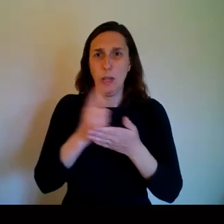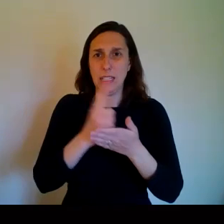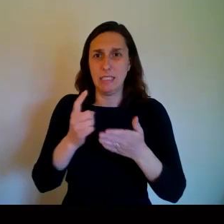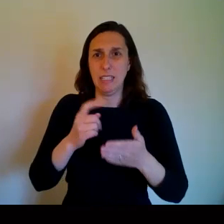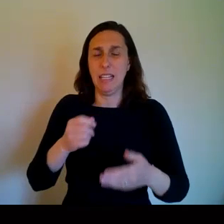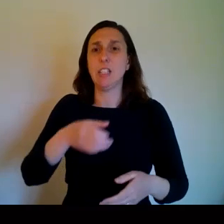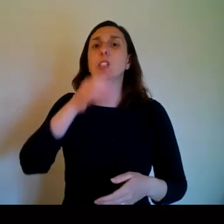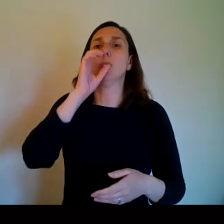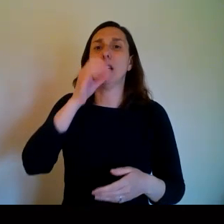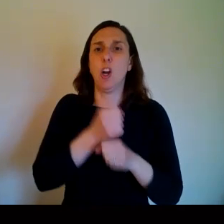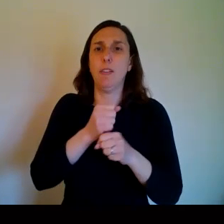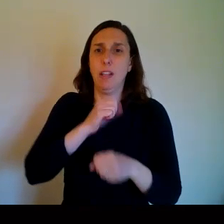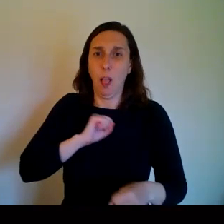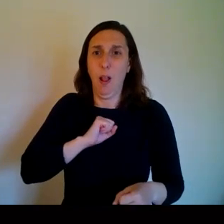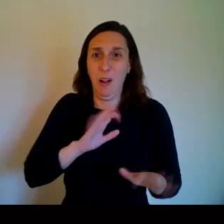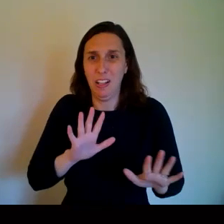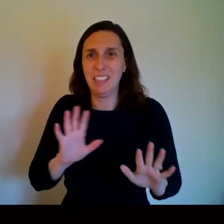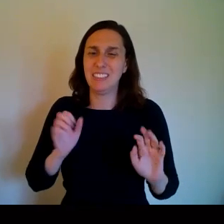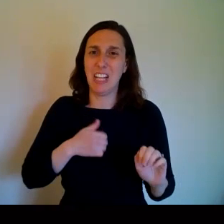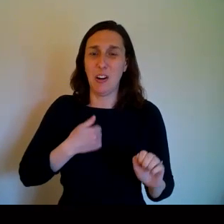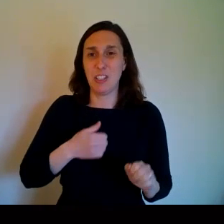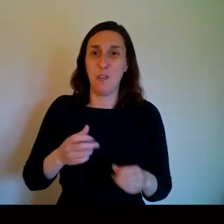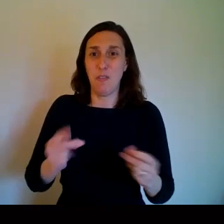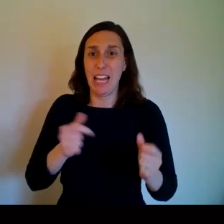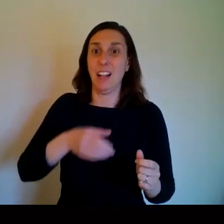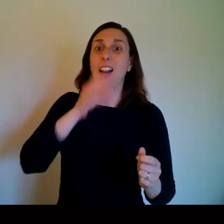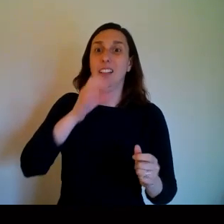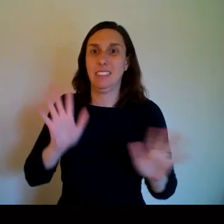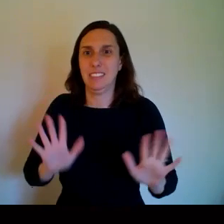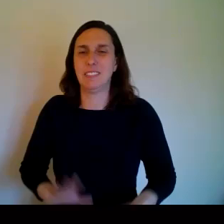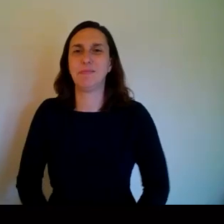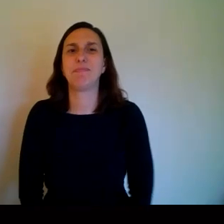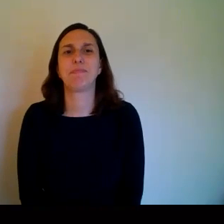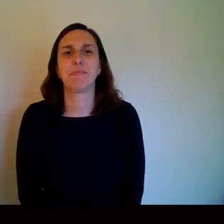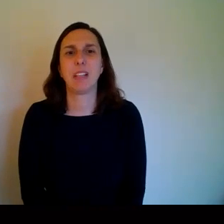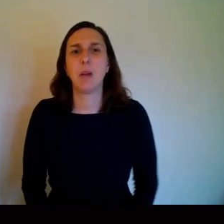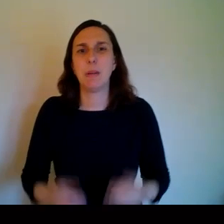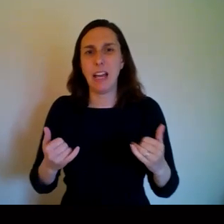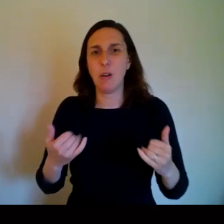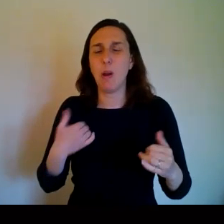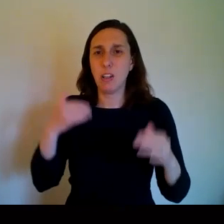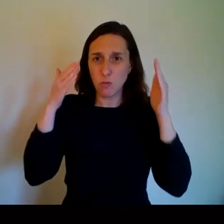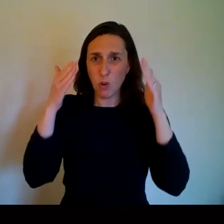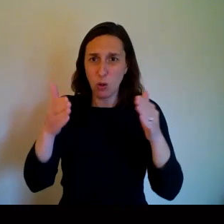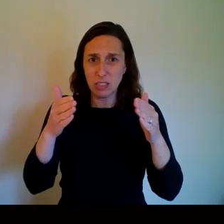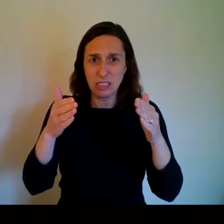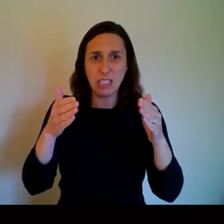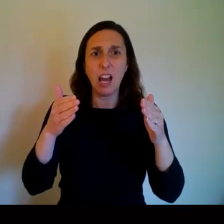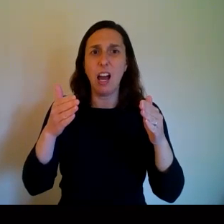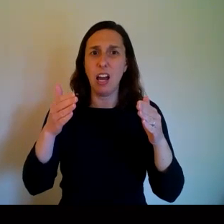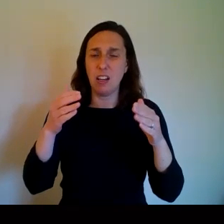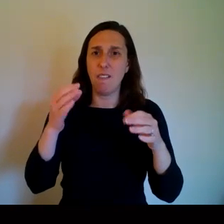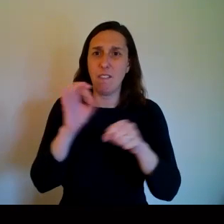right. But I really want to focus on function algebra today because this last